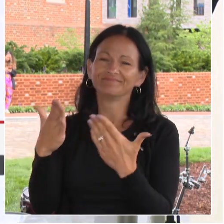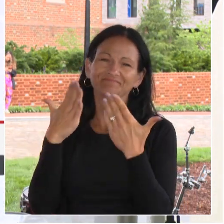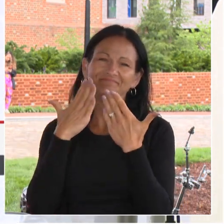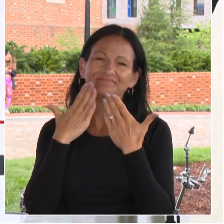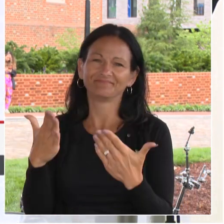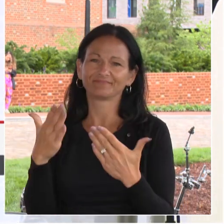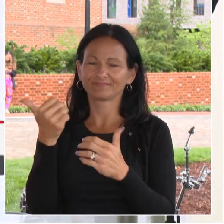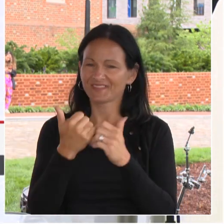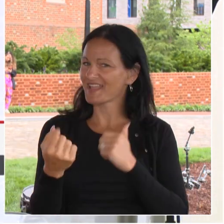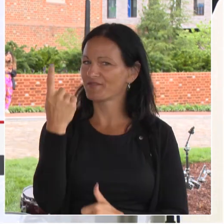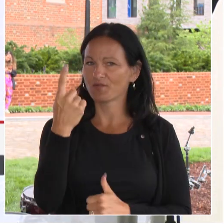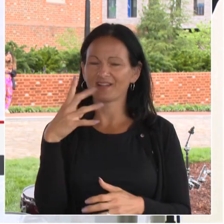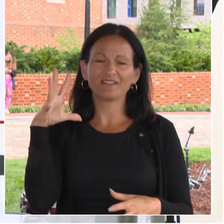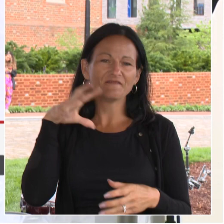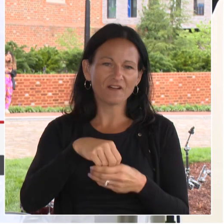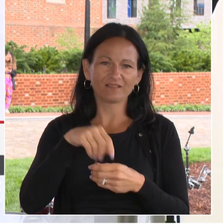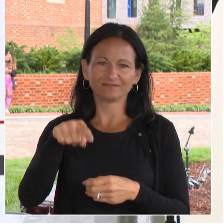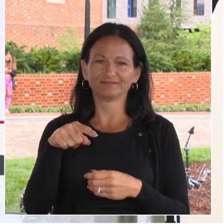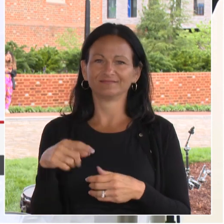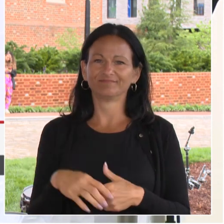at SBA.